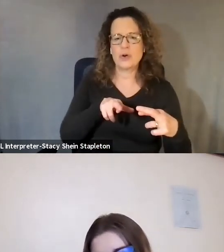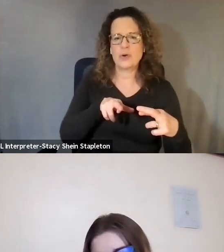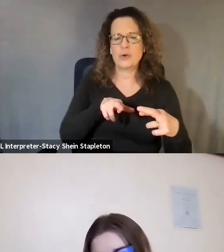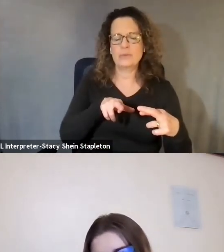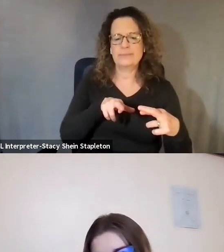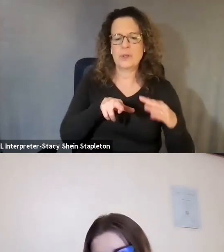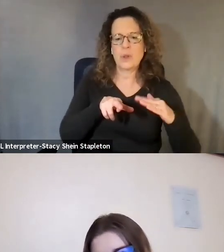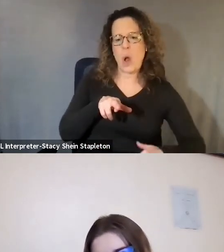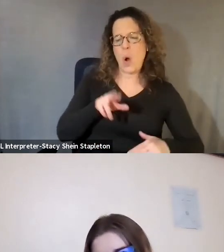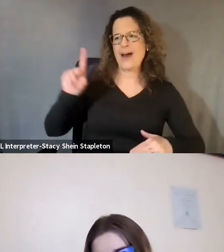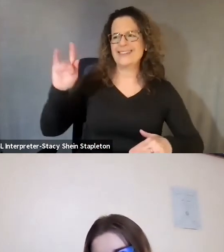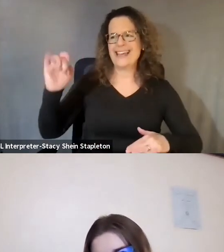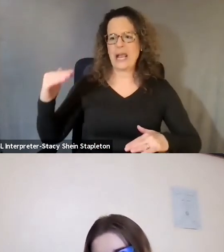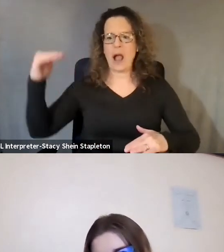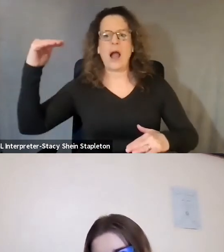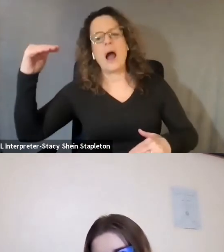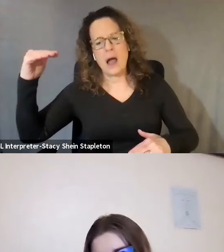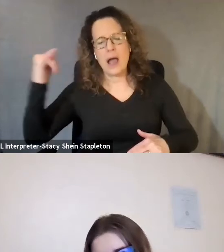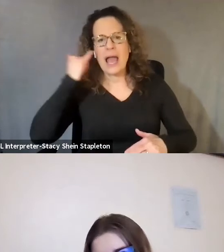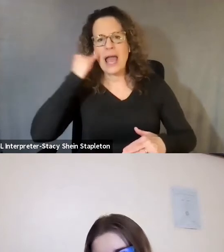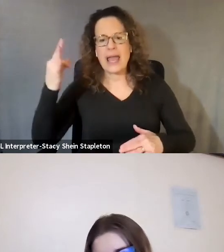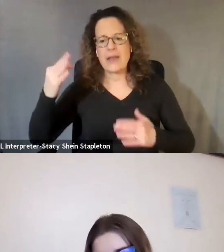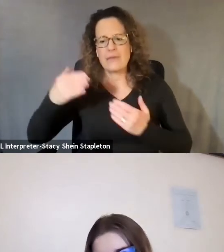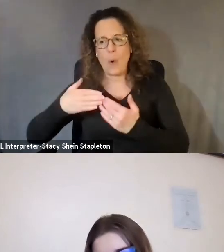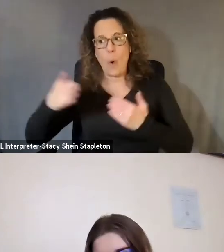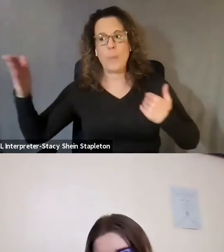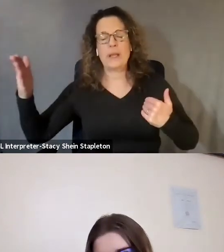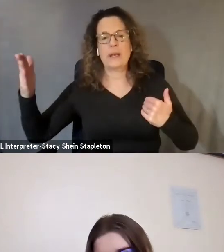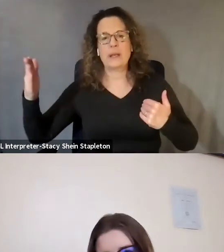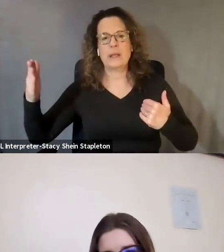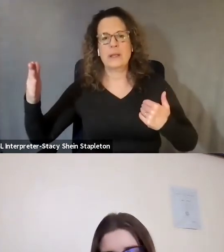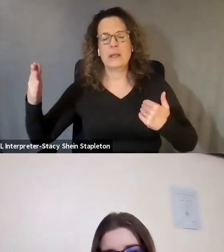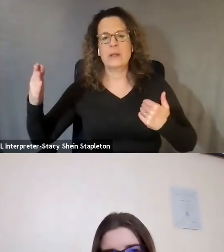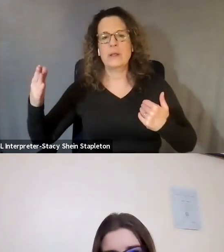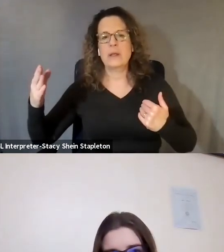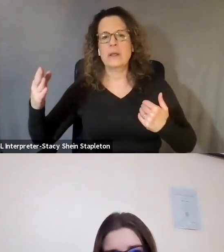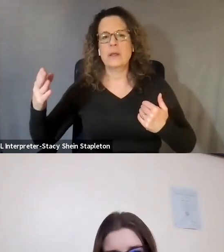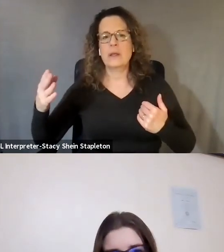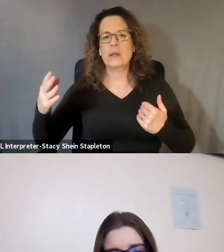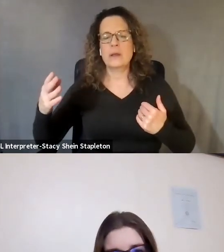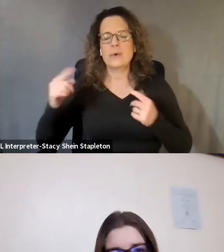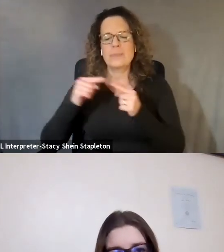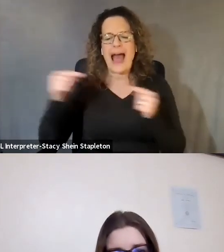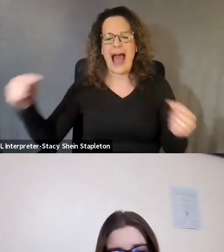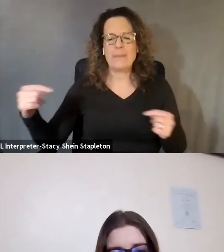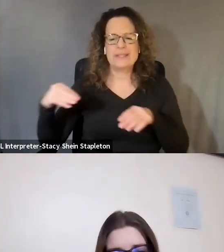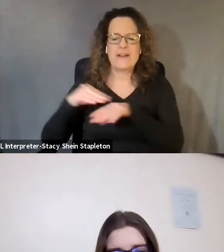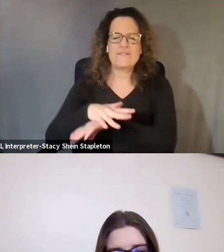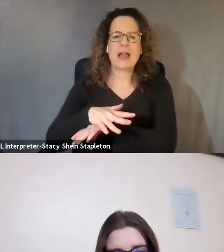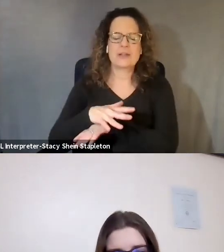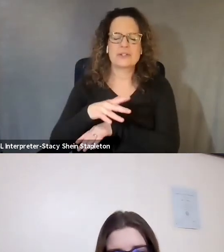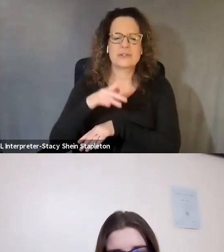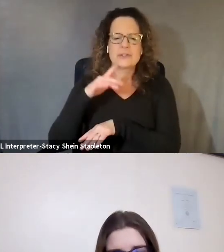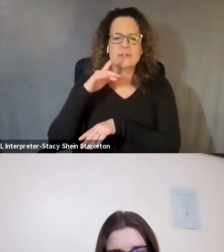were so high that if those gates and those locks had been opened, it would have had the opposite effect